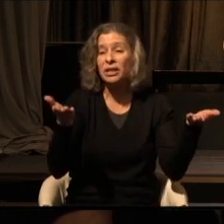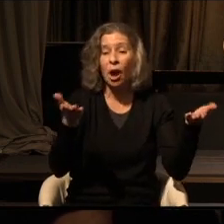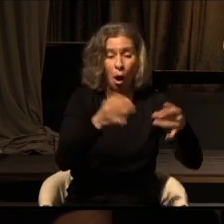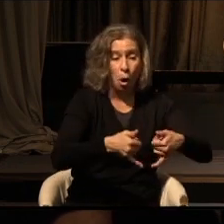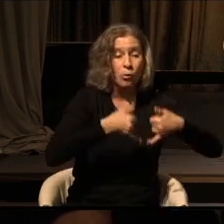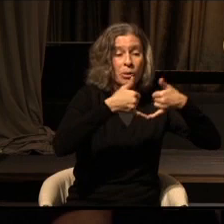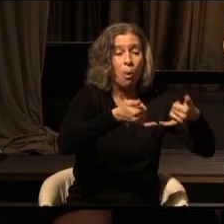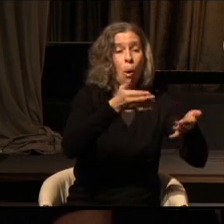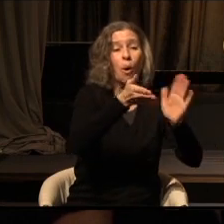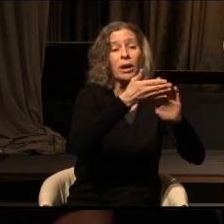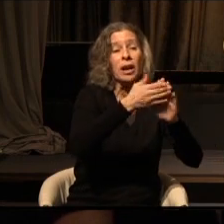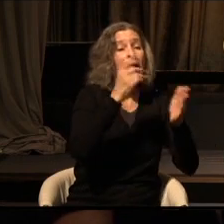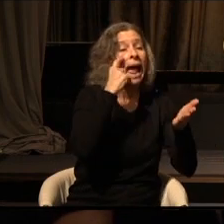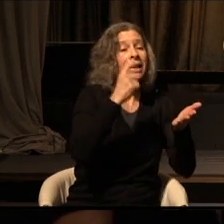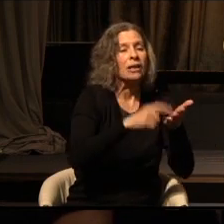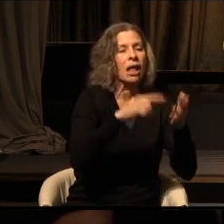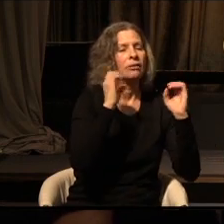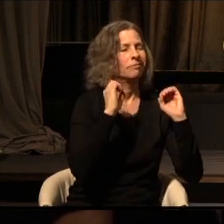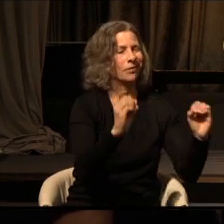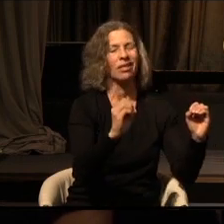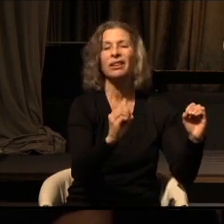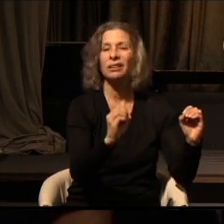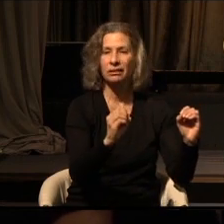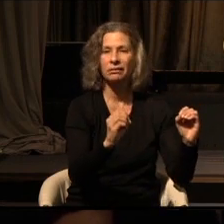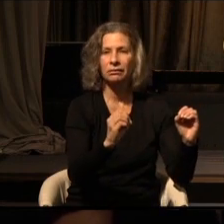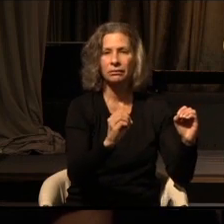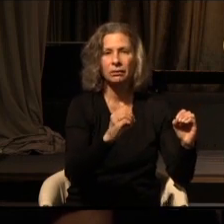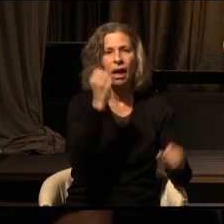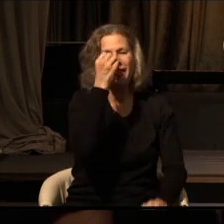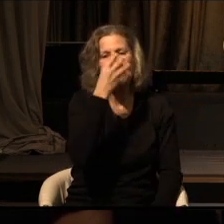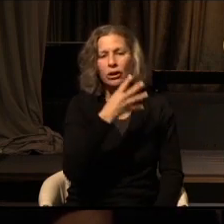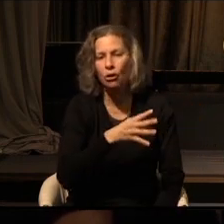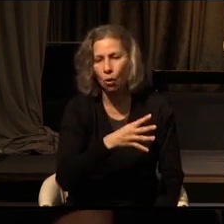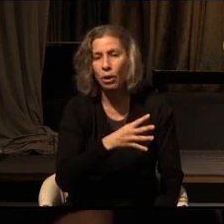or acknowledged for its history of service.